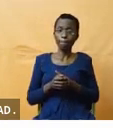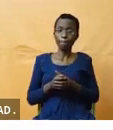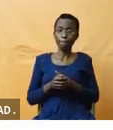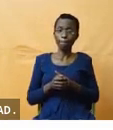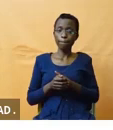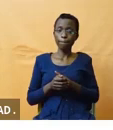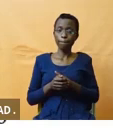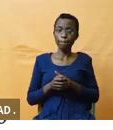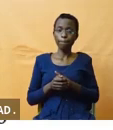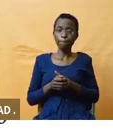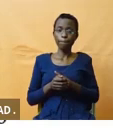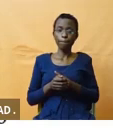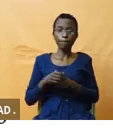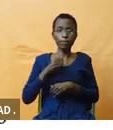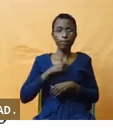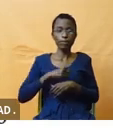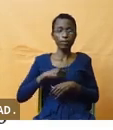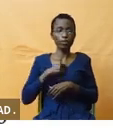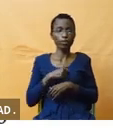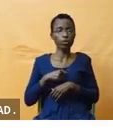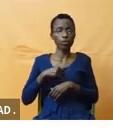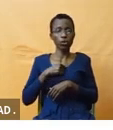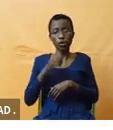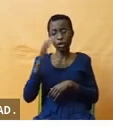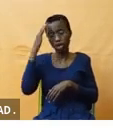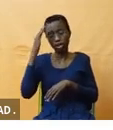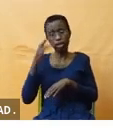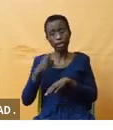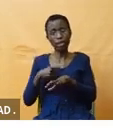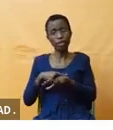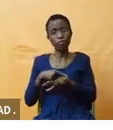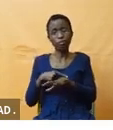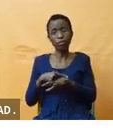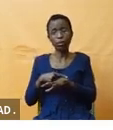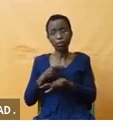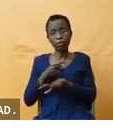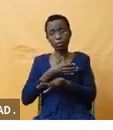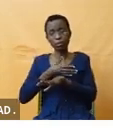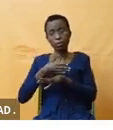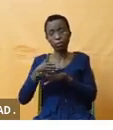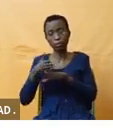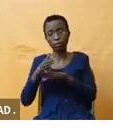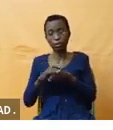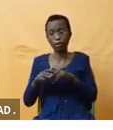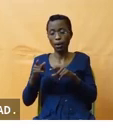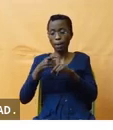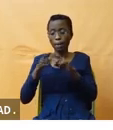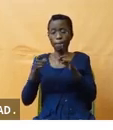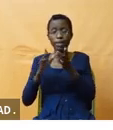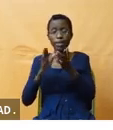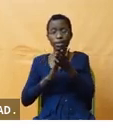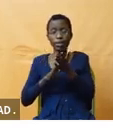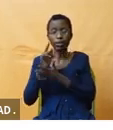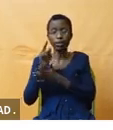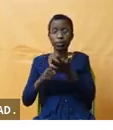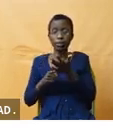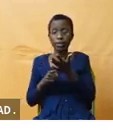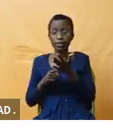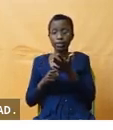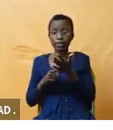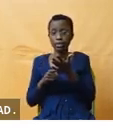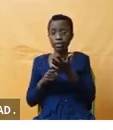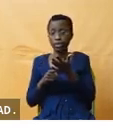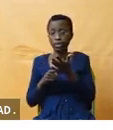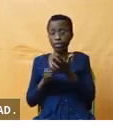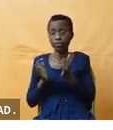Sorry, I think I have gone far and beyond my time. But the recommendations are generally related to issues